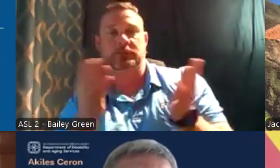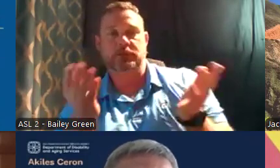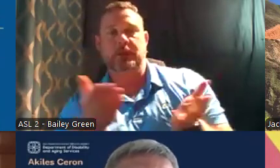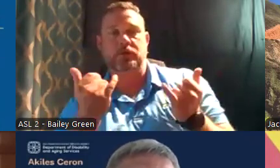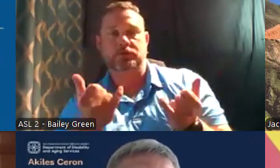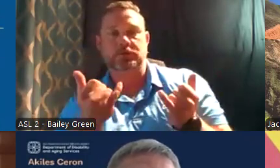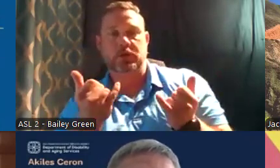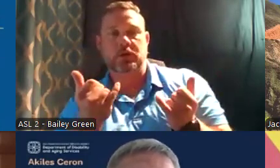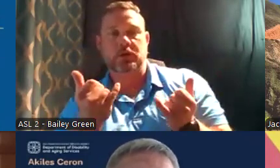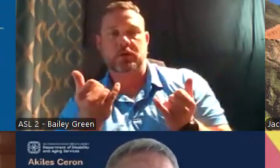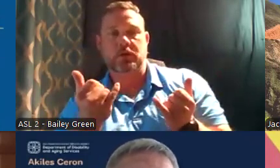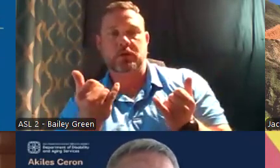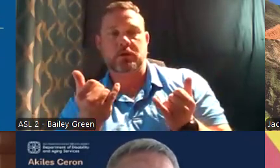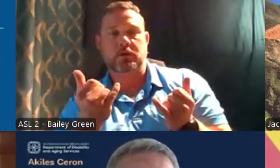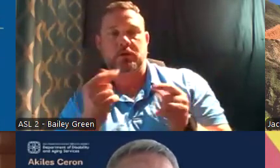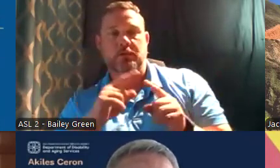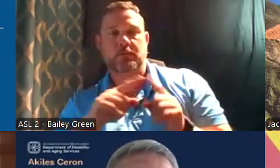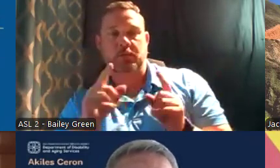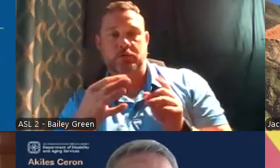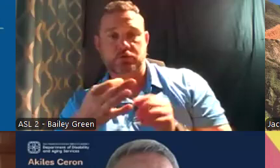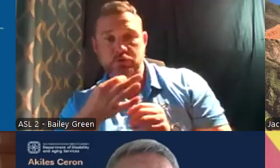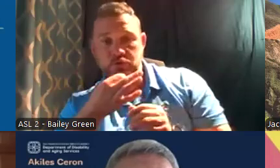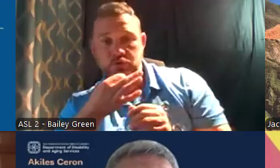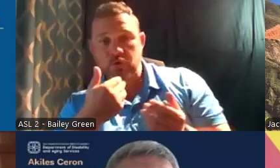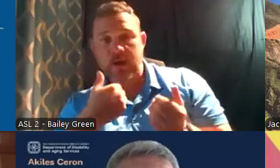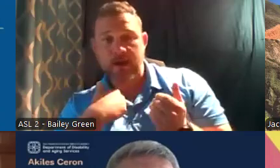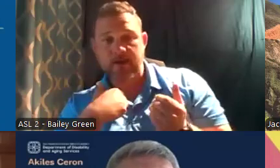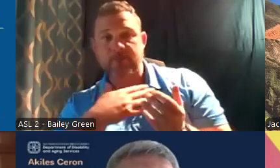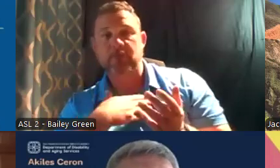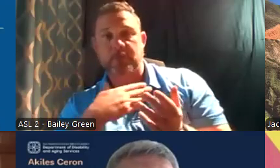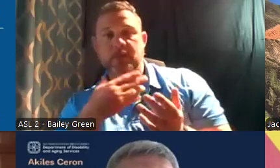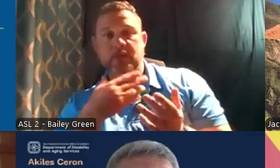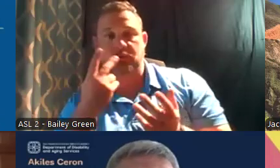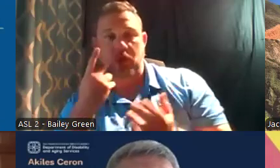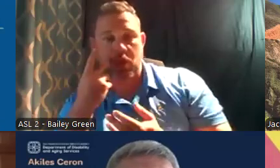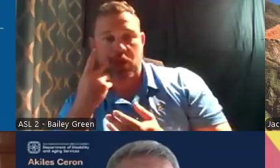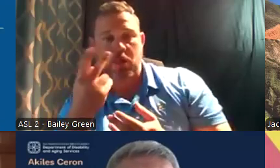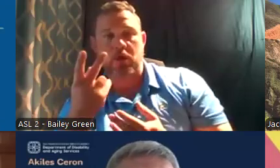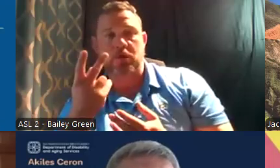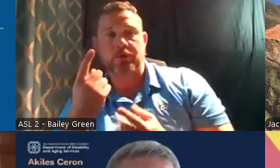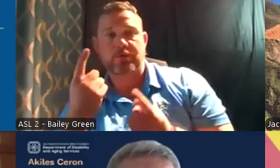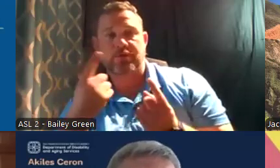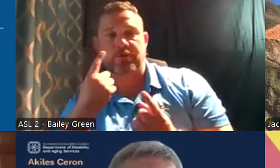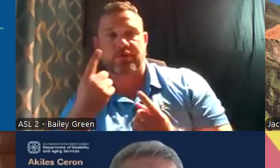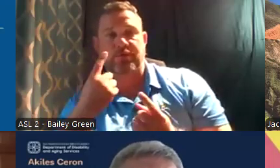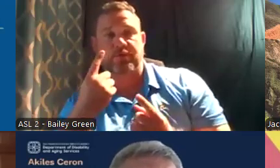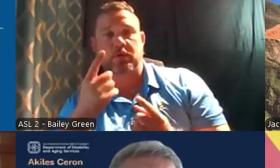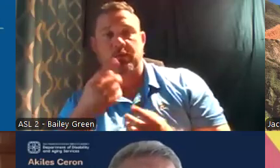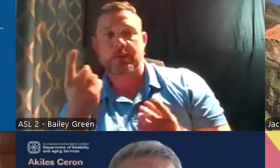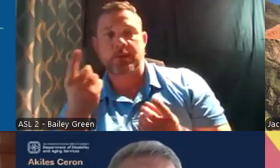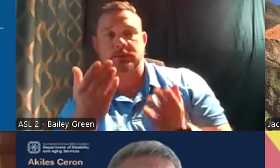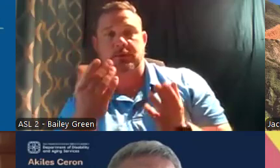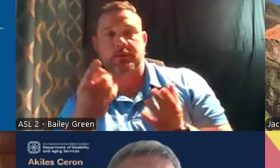today. But as soon as we have that, please do take a look at it and think about if it might be something that you